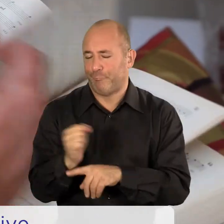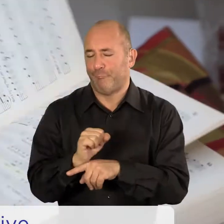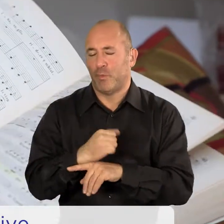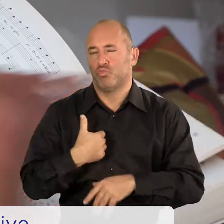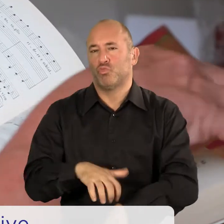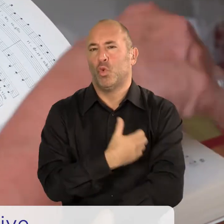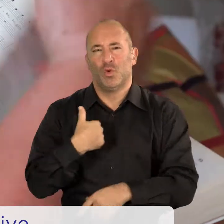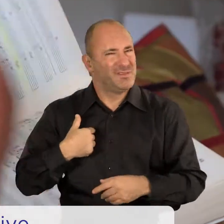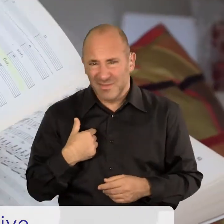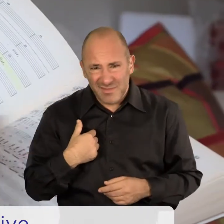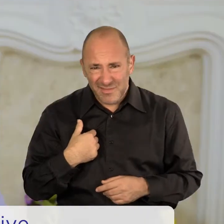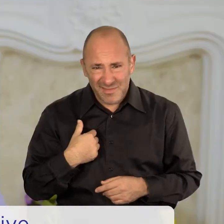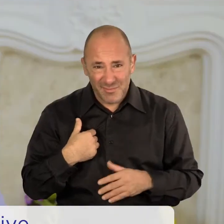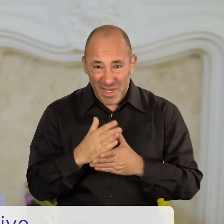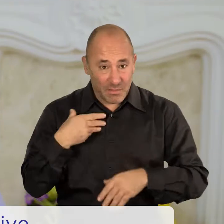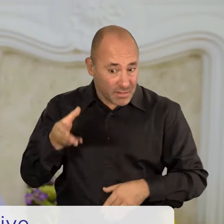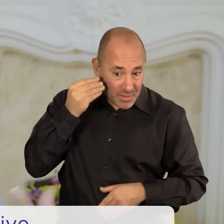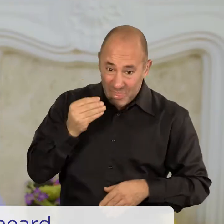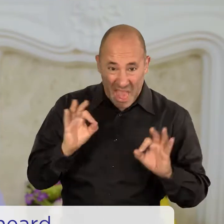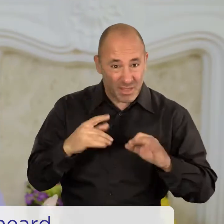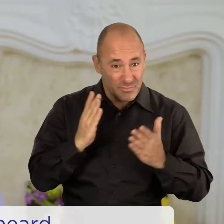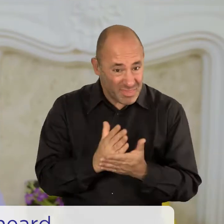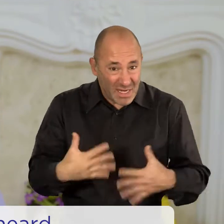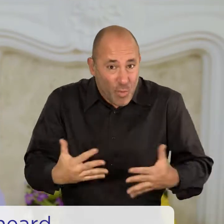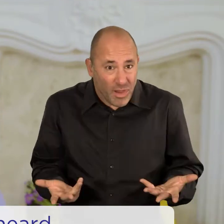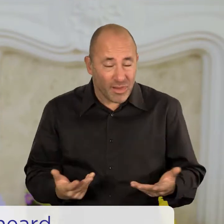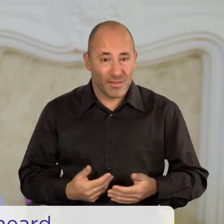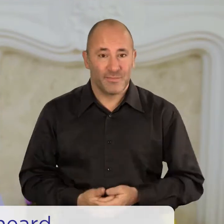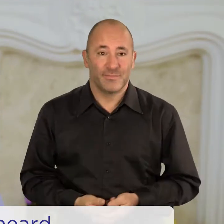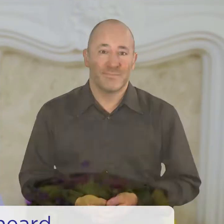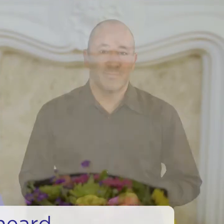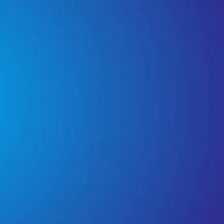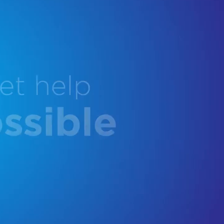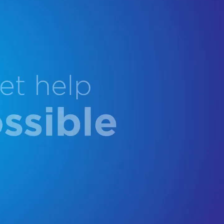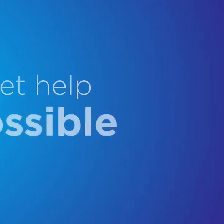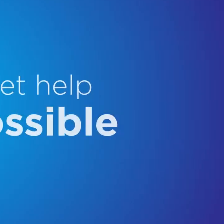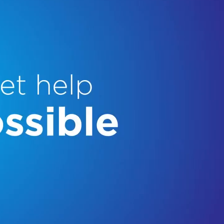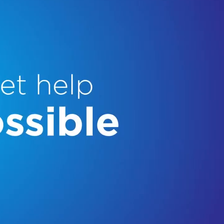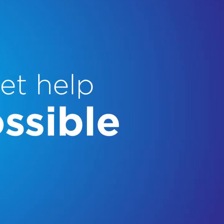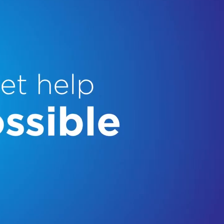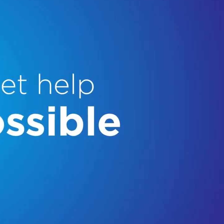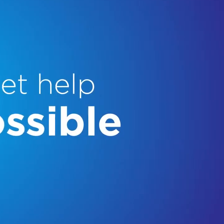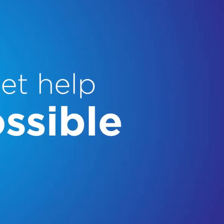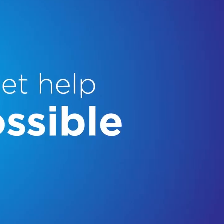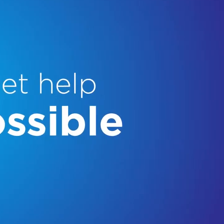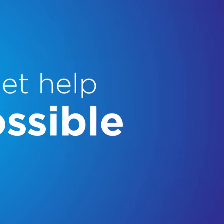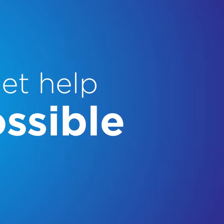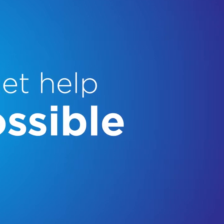you're not inattentive, you're not being impolite. You simply haven't heard what they said.